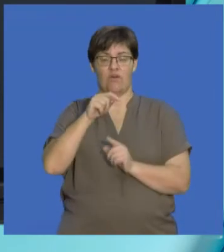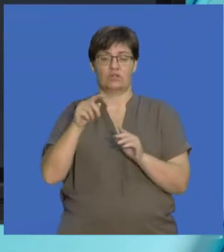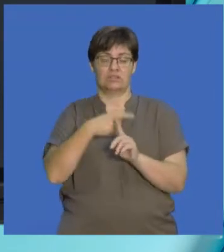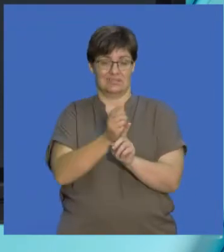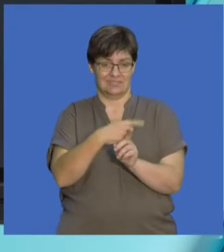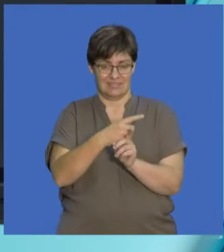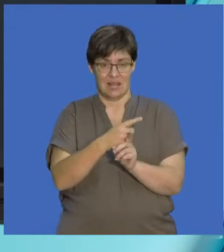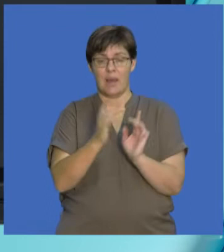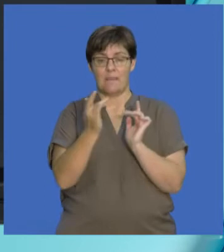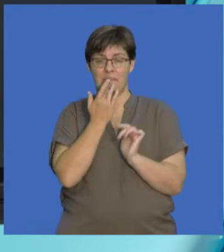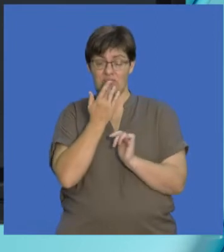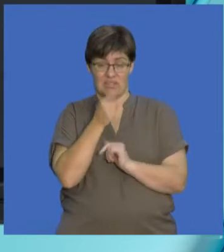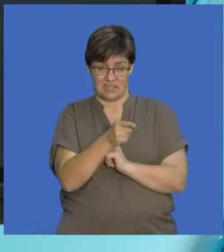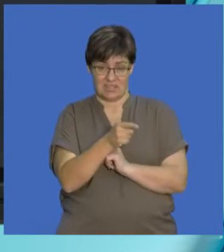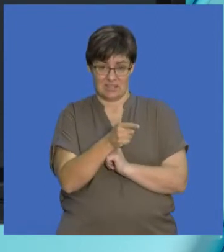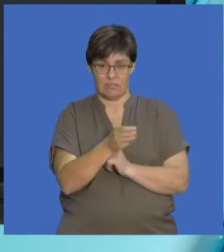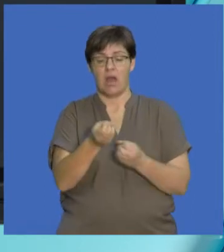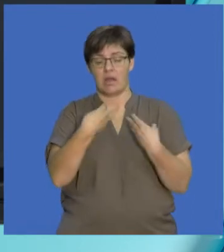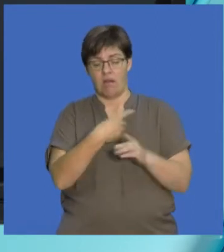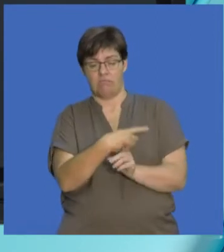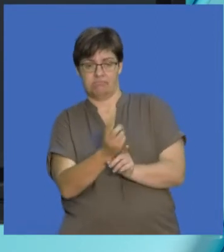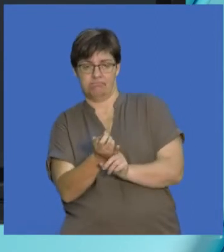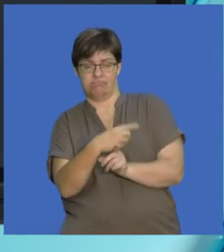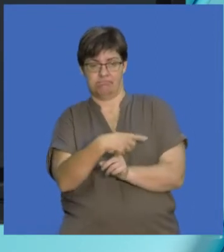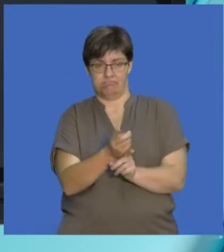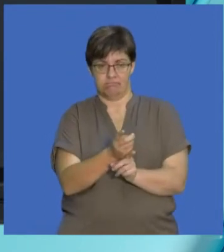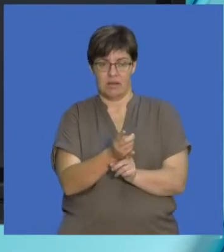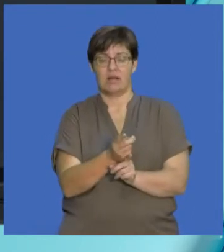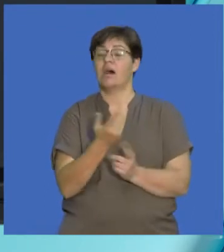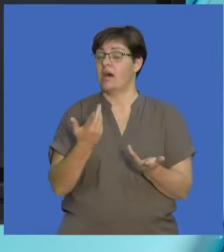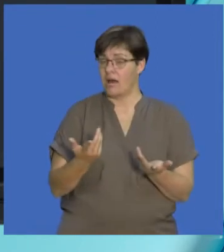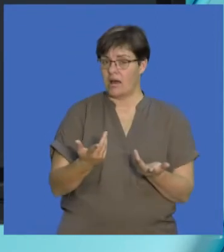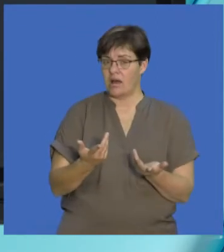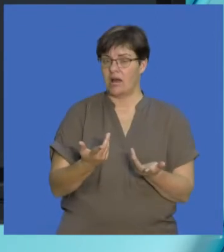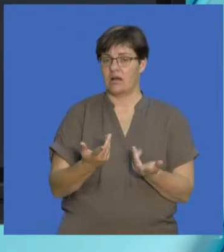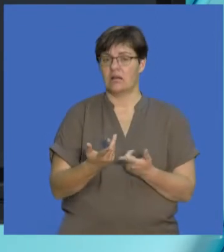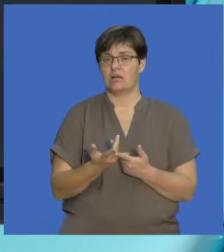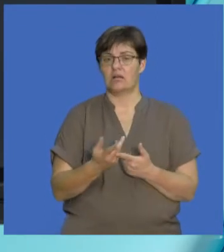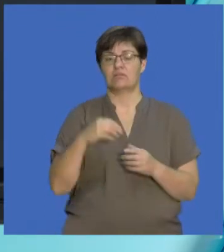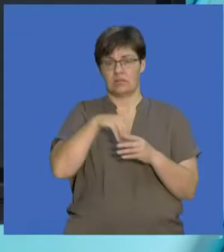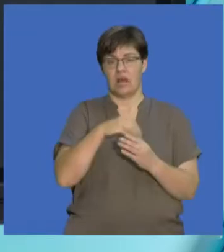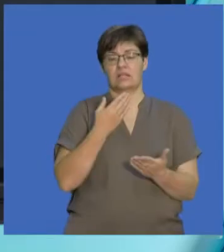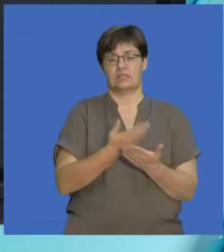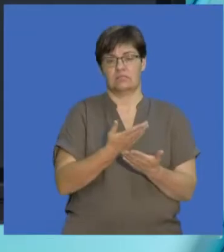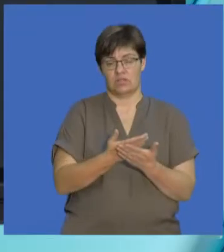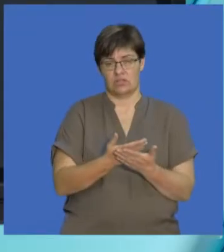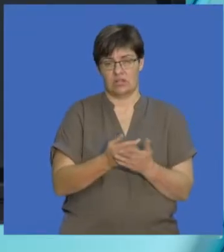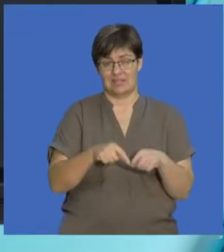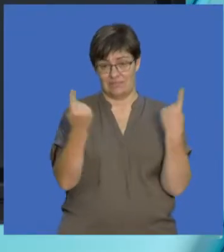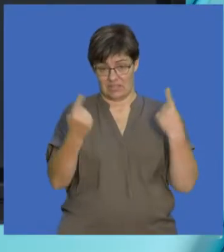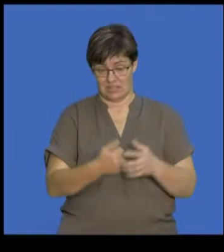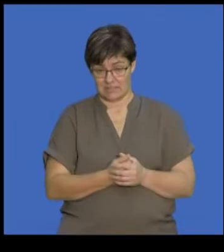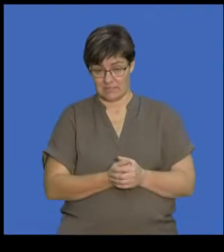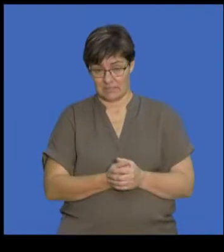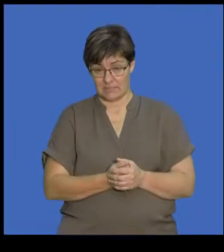connected across the battery actually gives us an indication of what is called the terminal potential difference, okay?